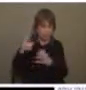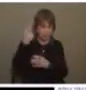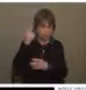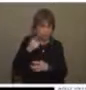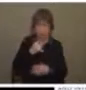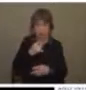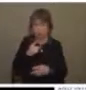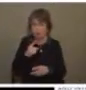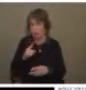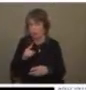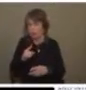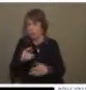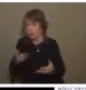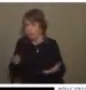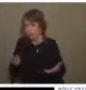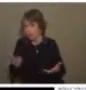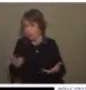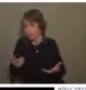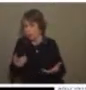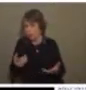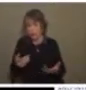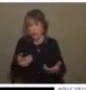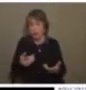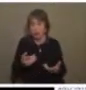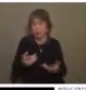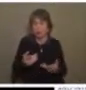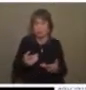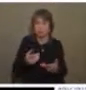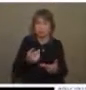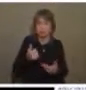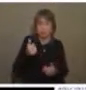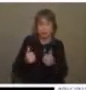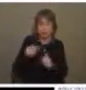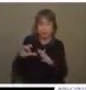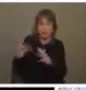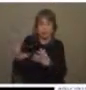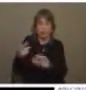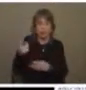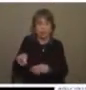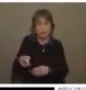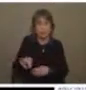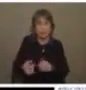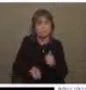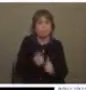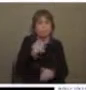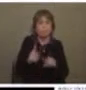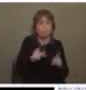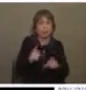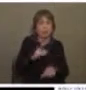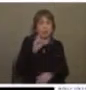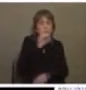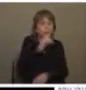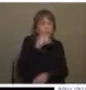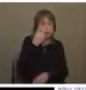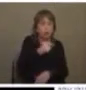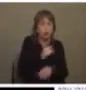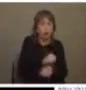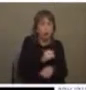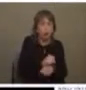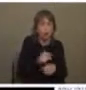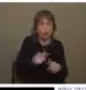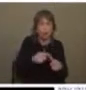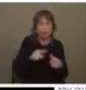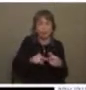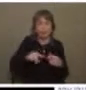participants in the PAN program is looking for work, 38%. The next biggest category is working at